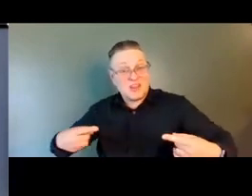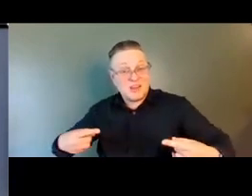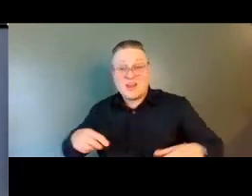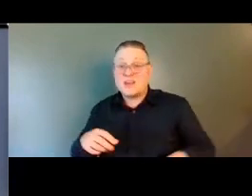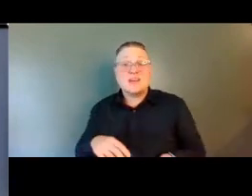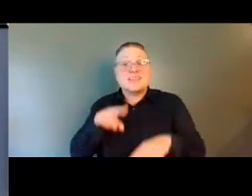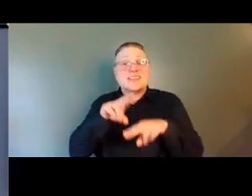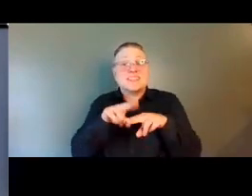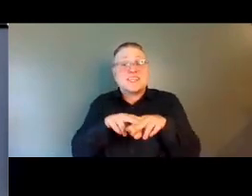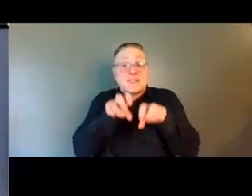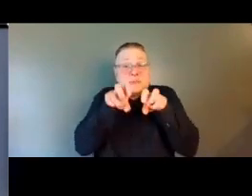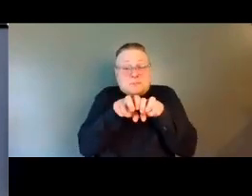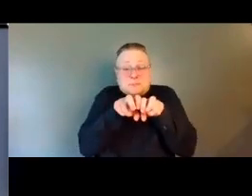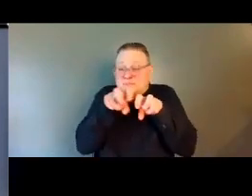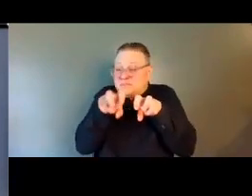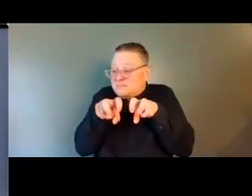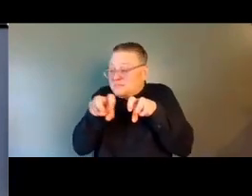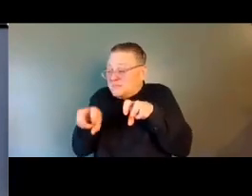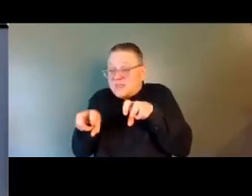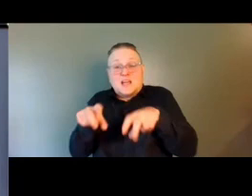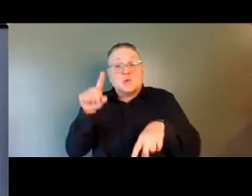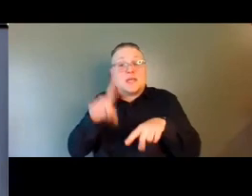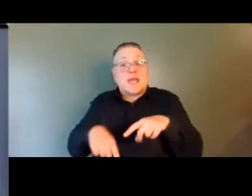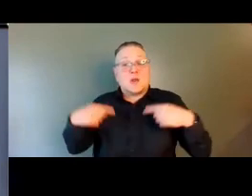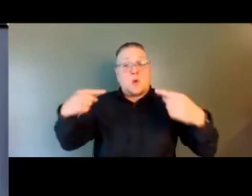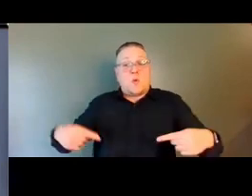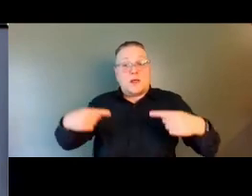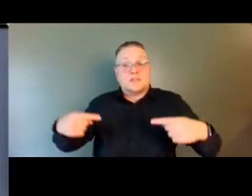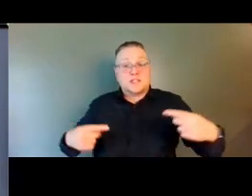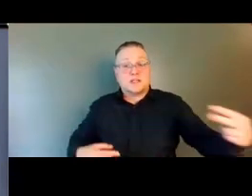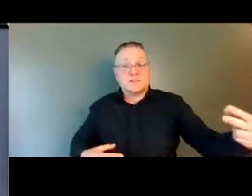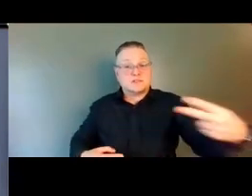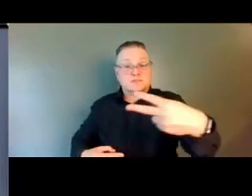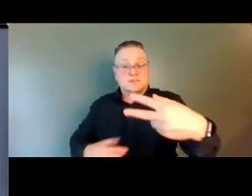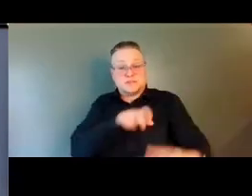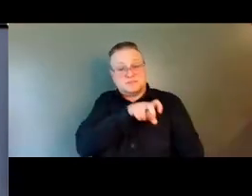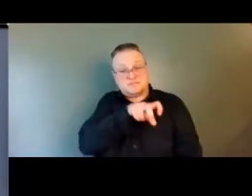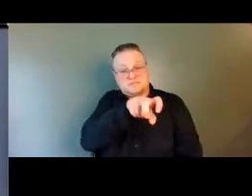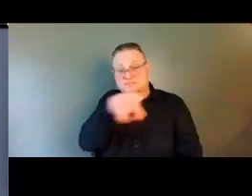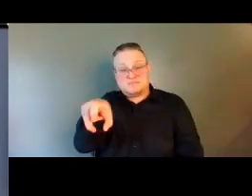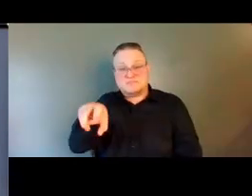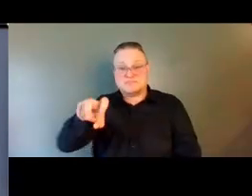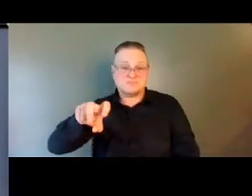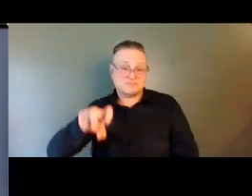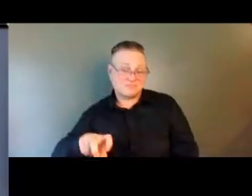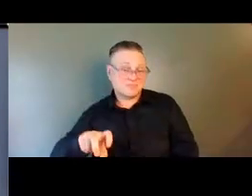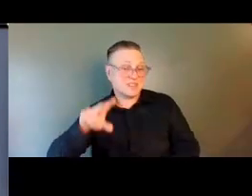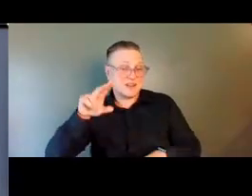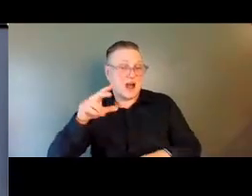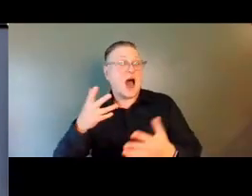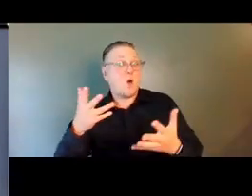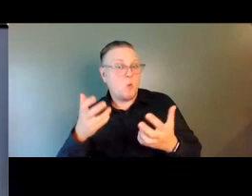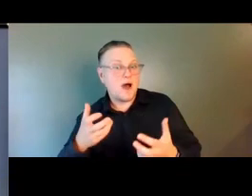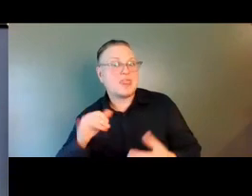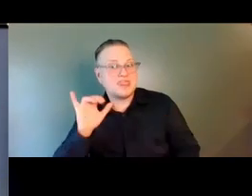they won't let you just bring your chair on and stay in your chair. So that's my dream, is that one day I will roll in